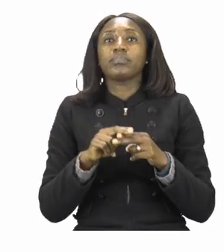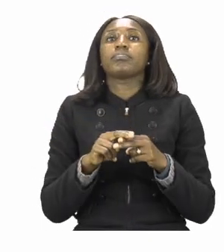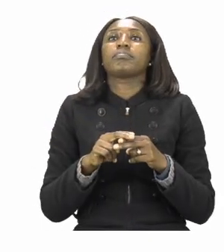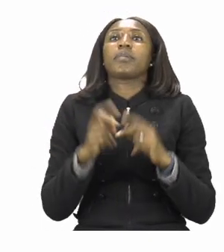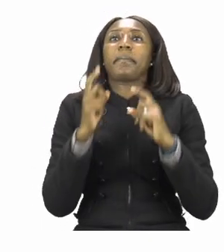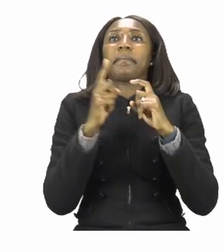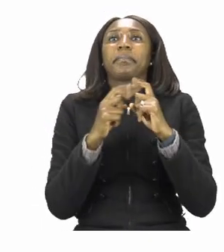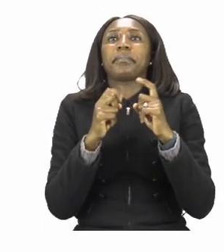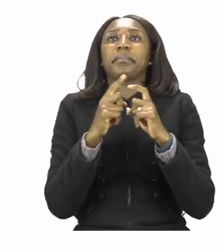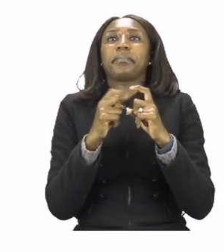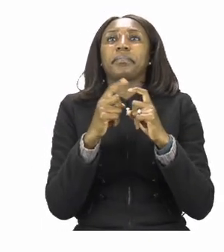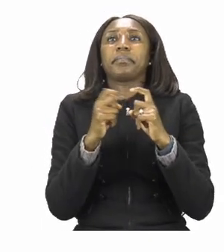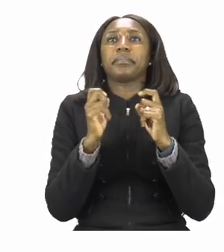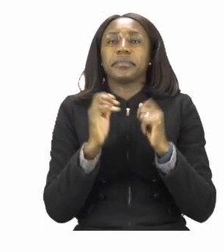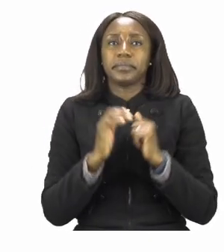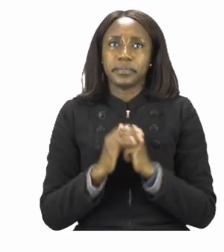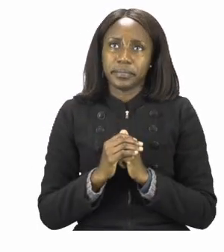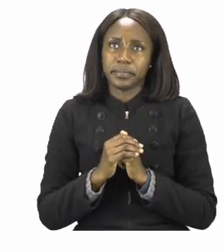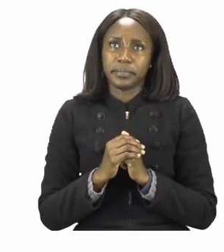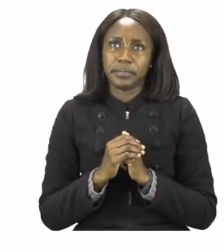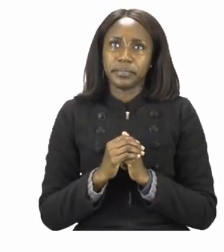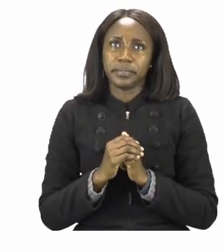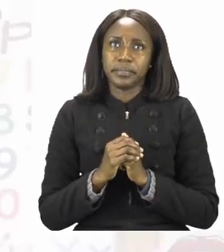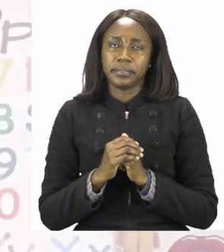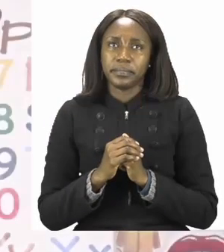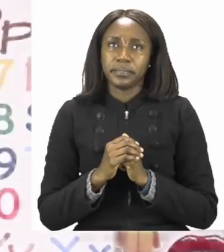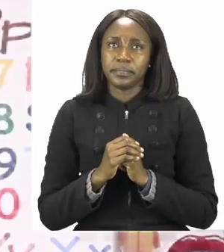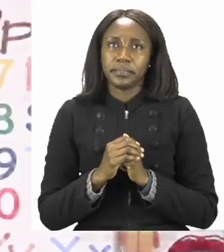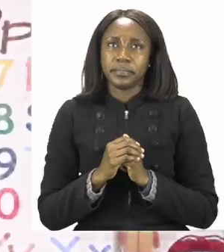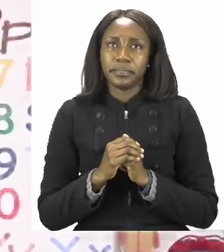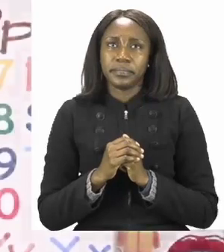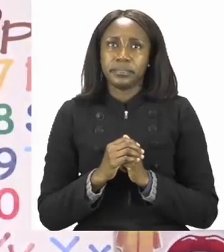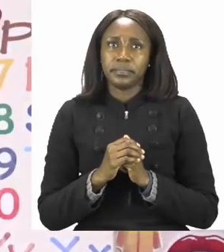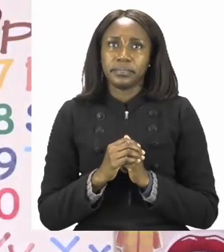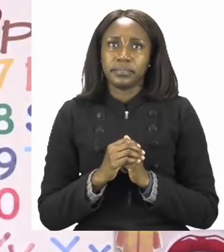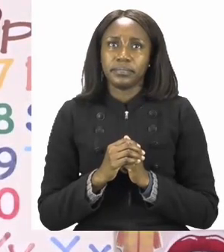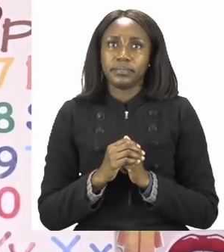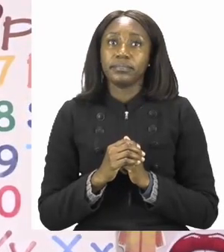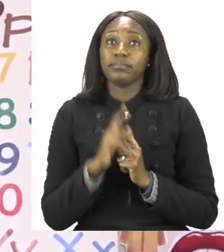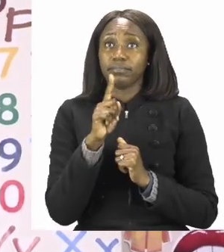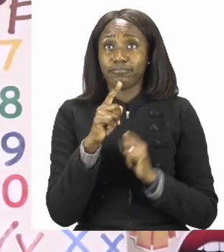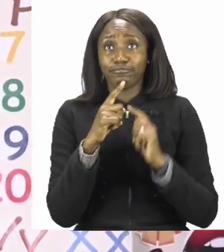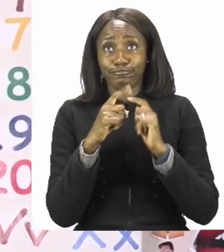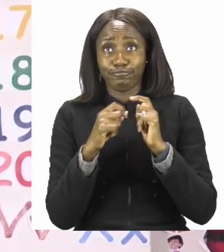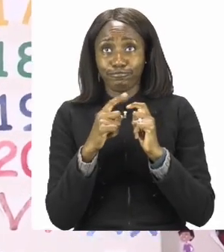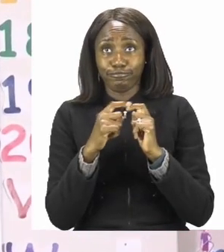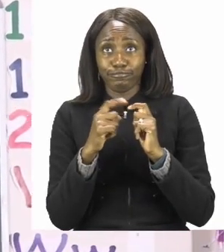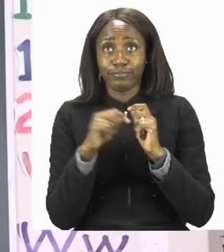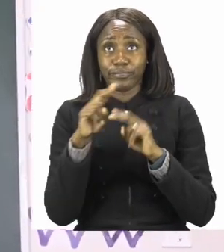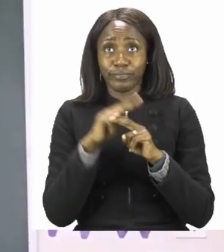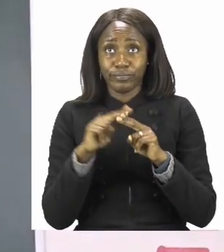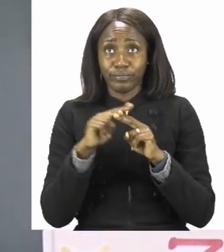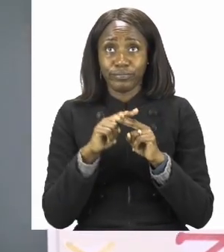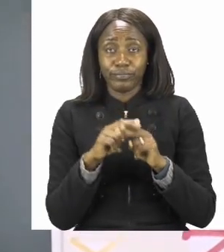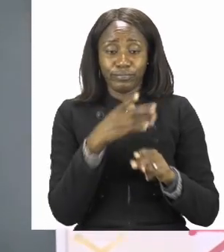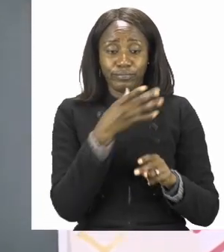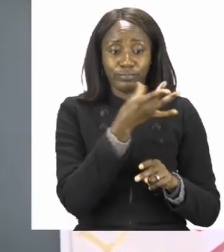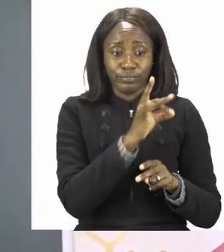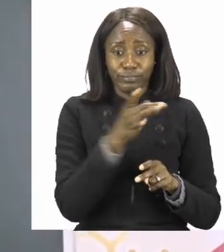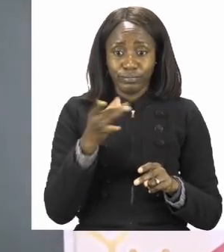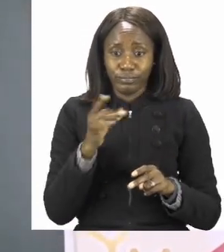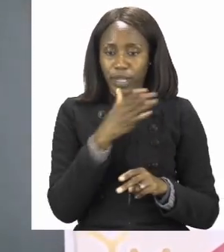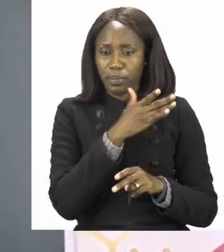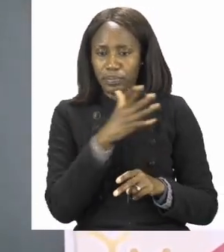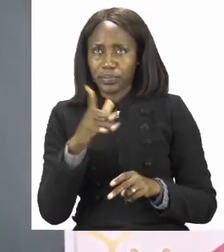the color you're supposed to use. This is the pink that you have to use. So,